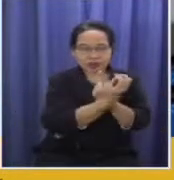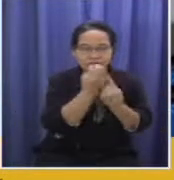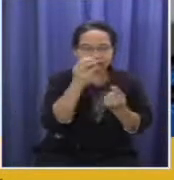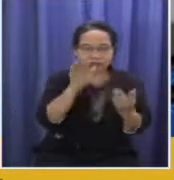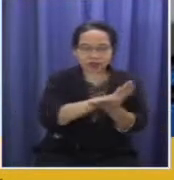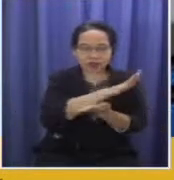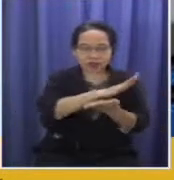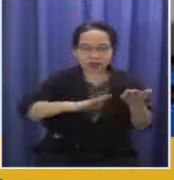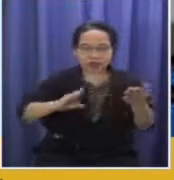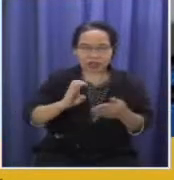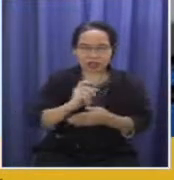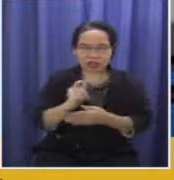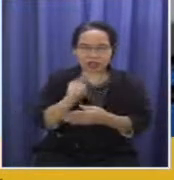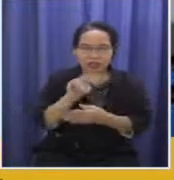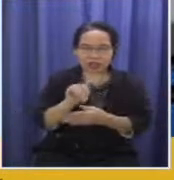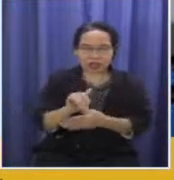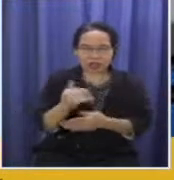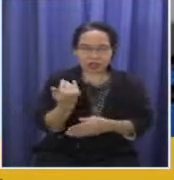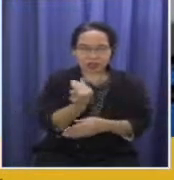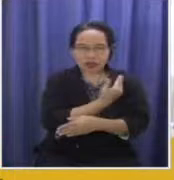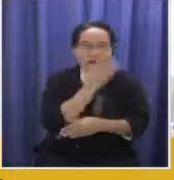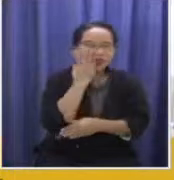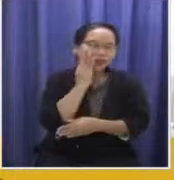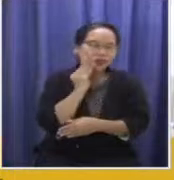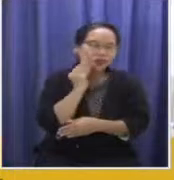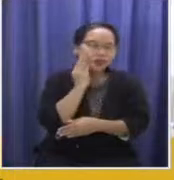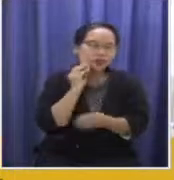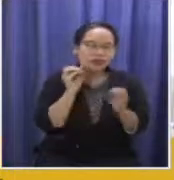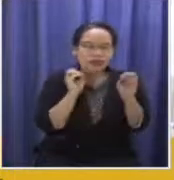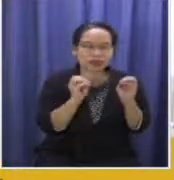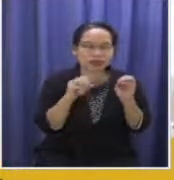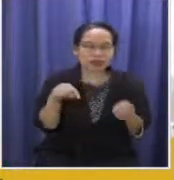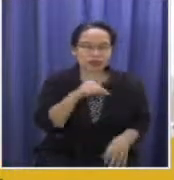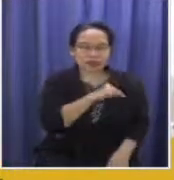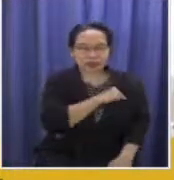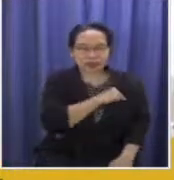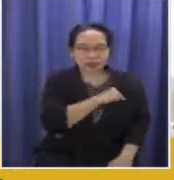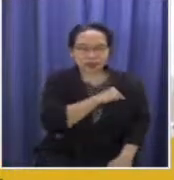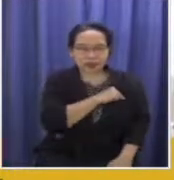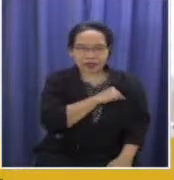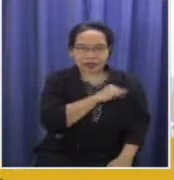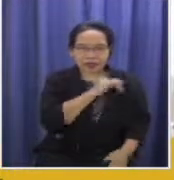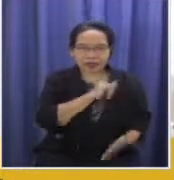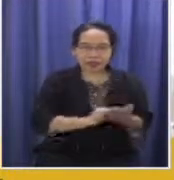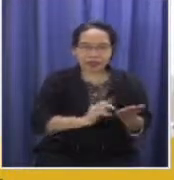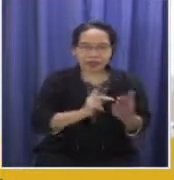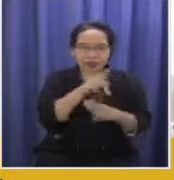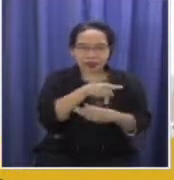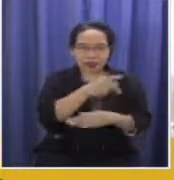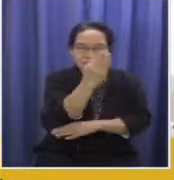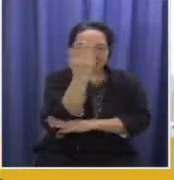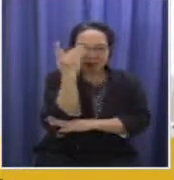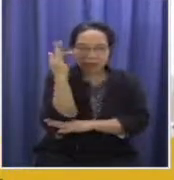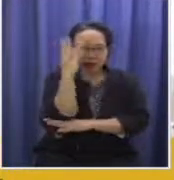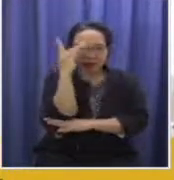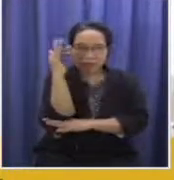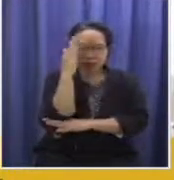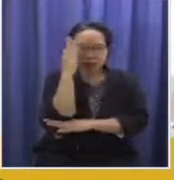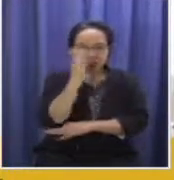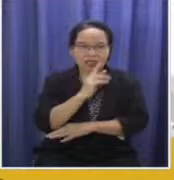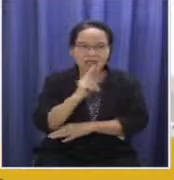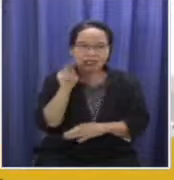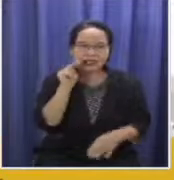destroying the ecology. Our experience teaches us that plants and trees